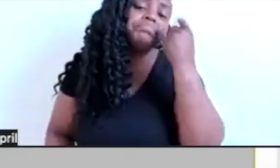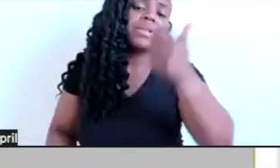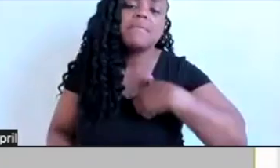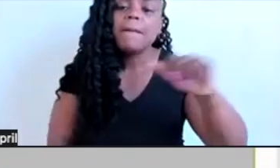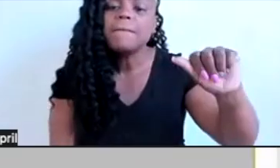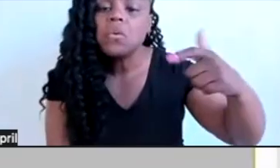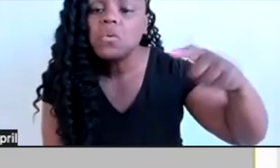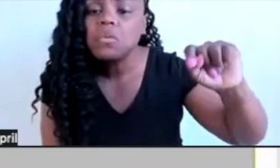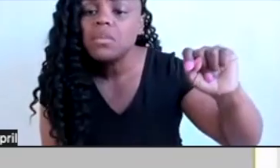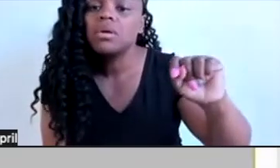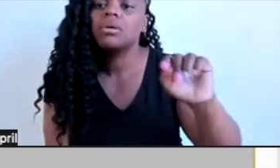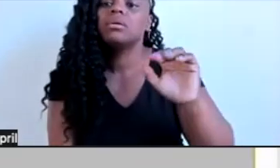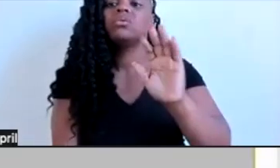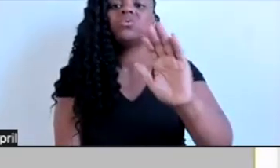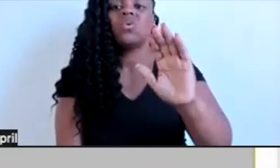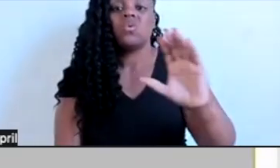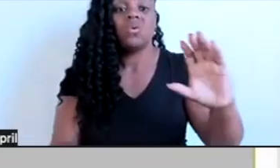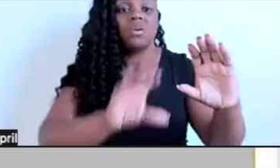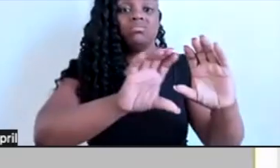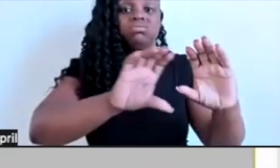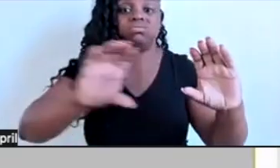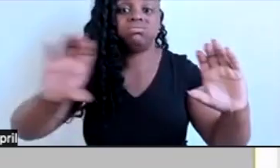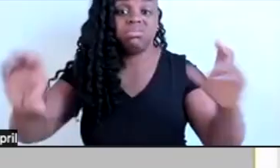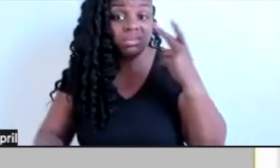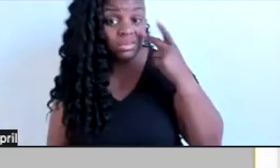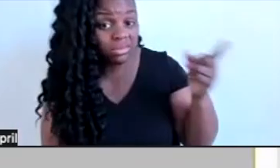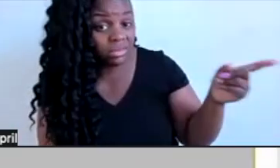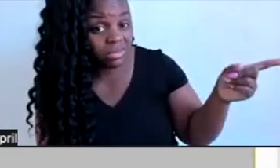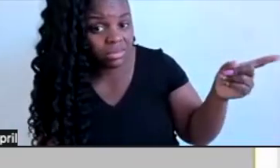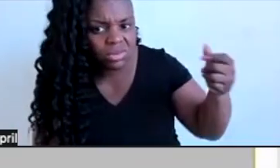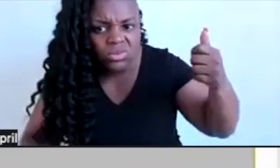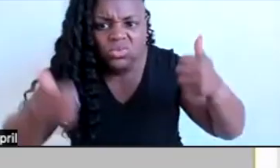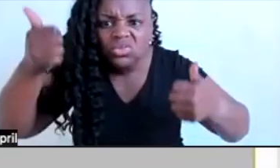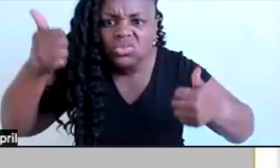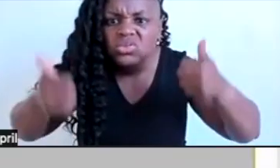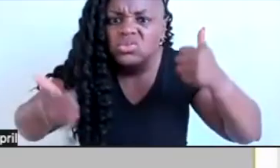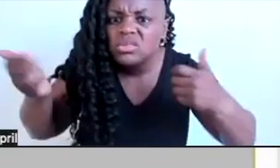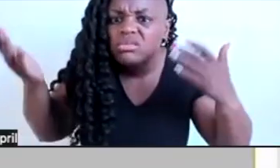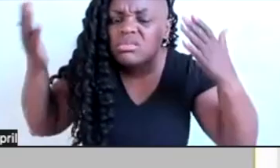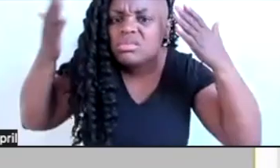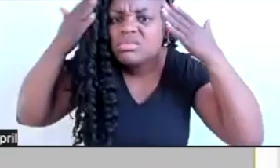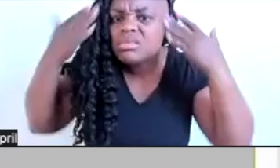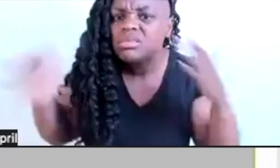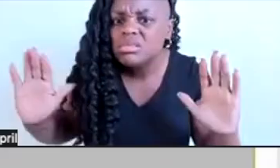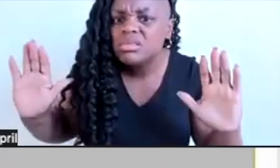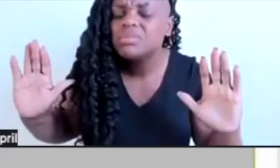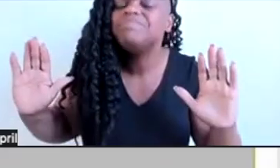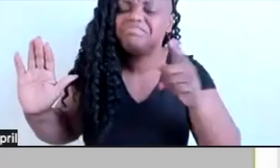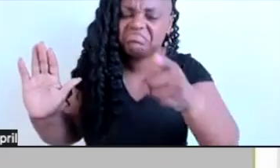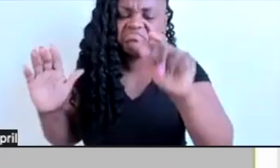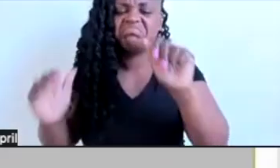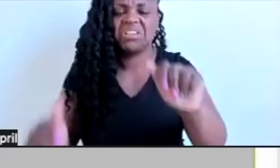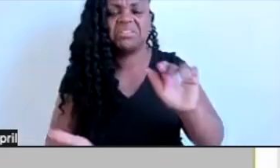together. Talk to your apartment manager about which meter belongs to your unit and what to do if you can't tell which meter is